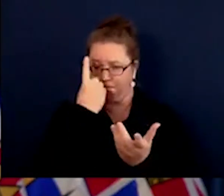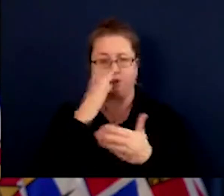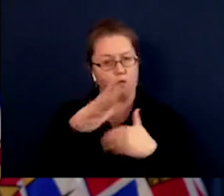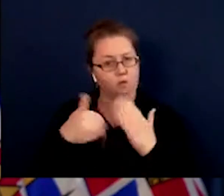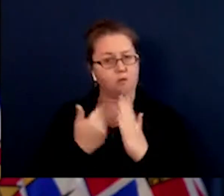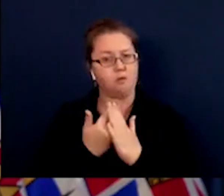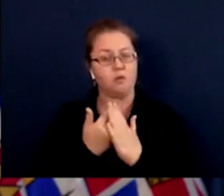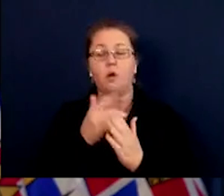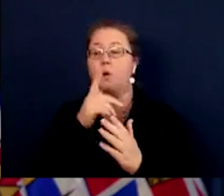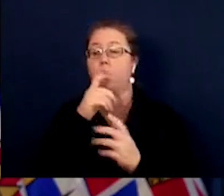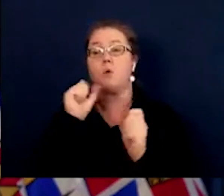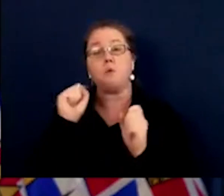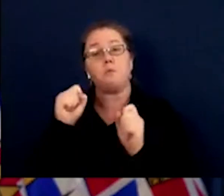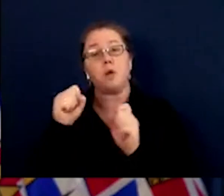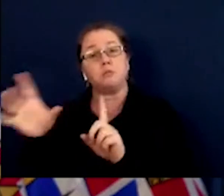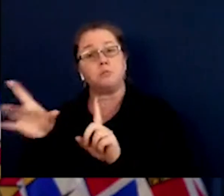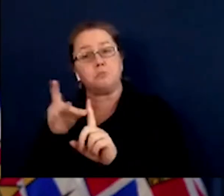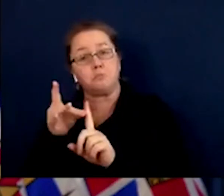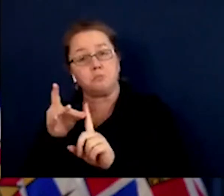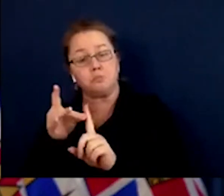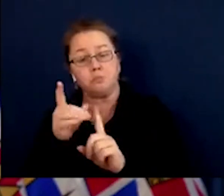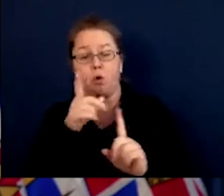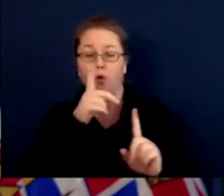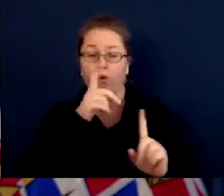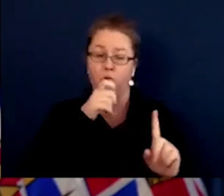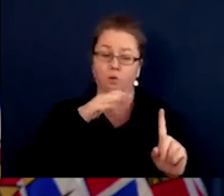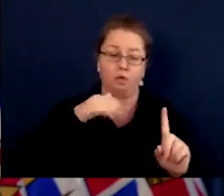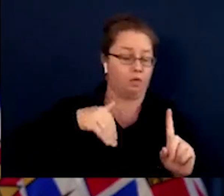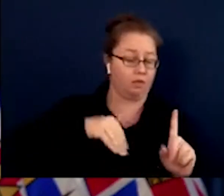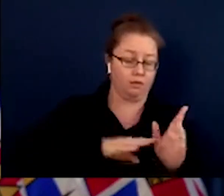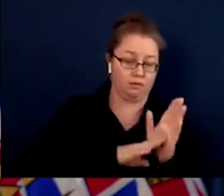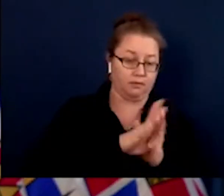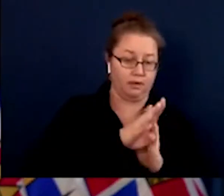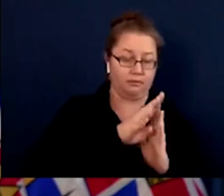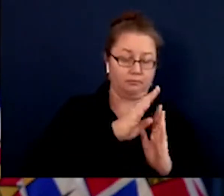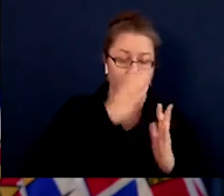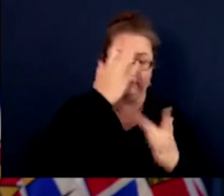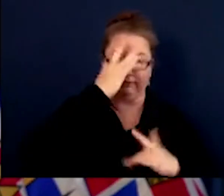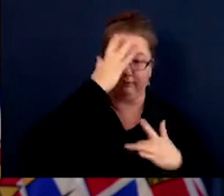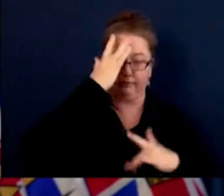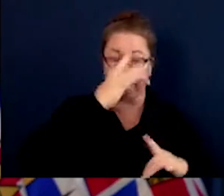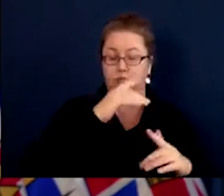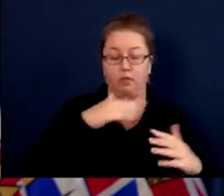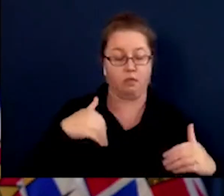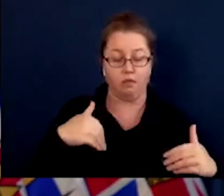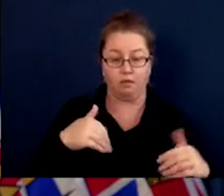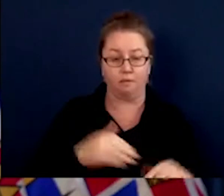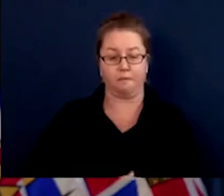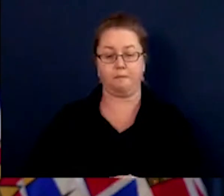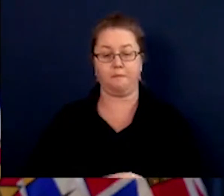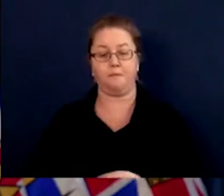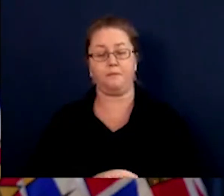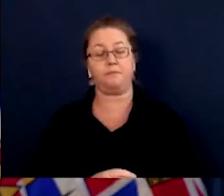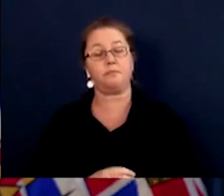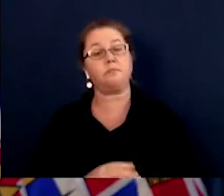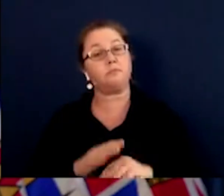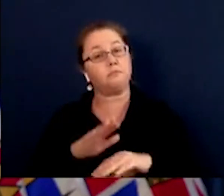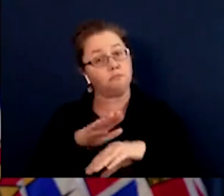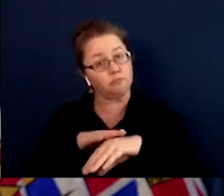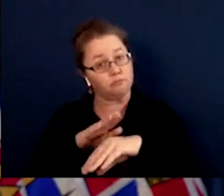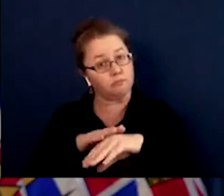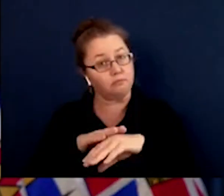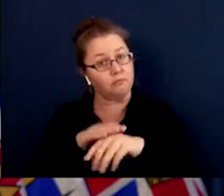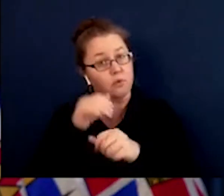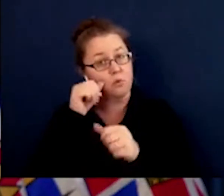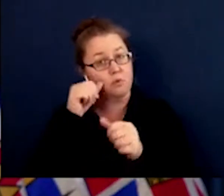picture of who has potentially been exposed and who may develop symptoms in the coming weeks. And just